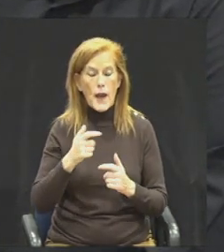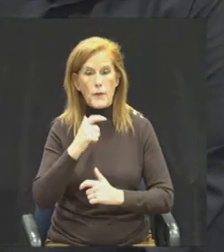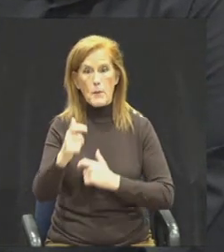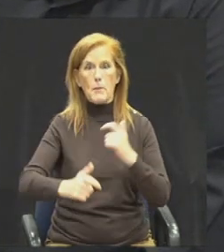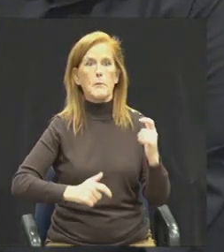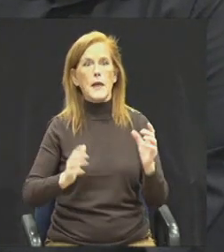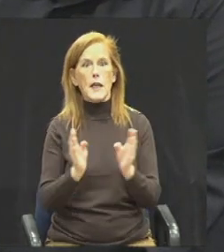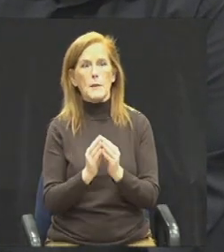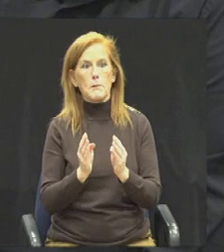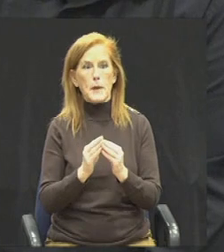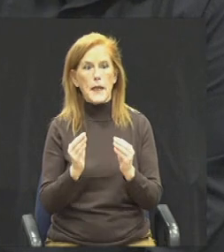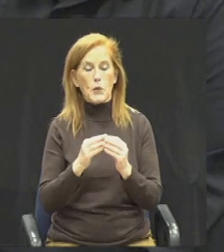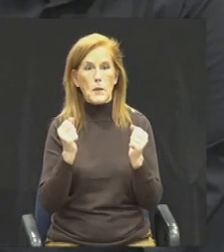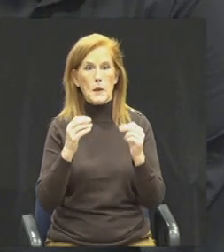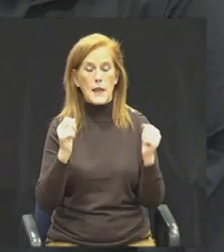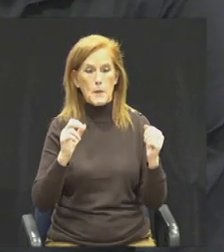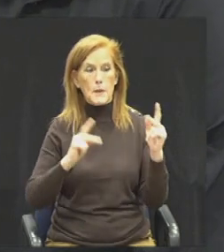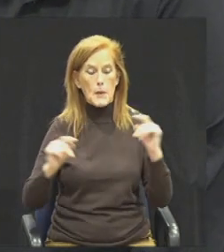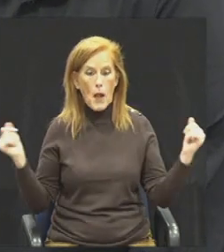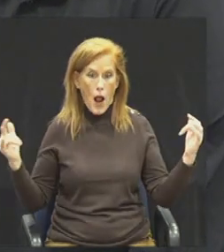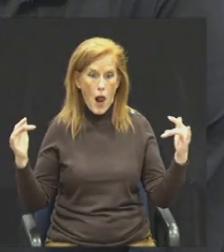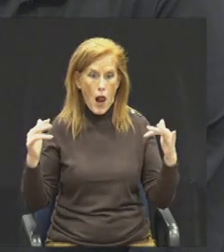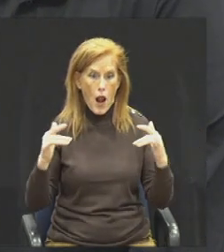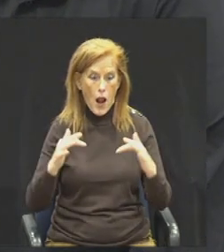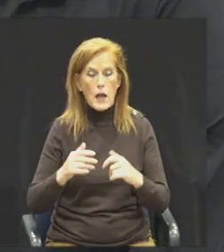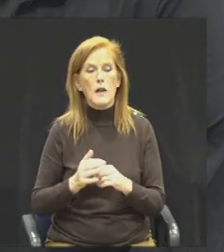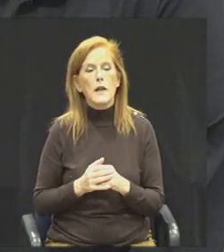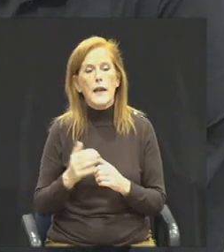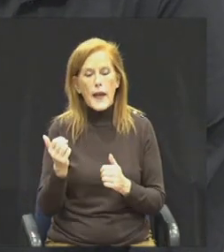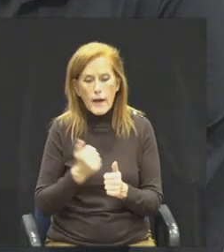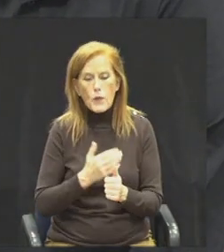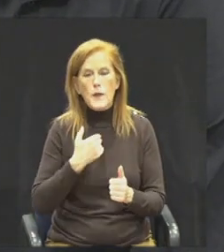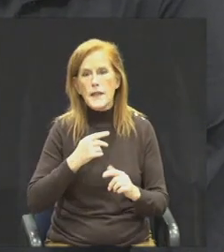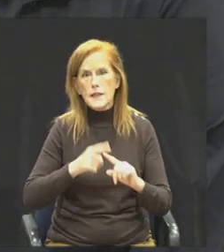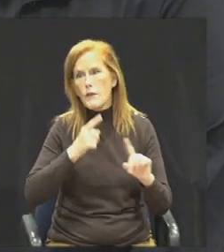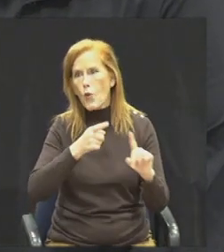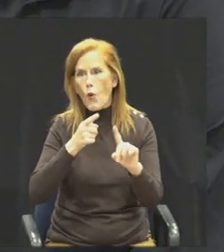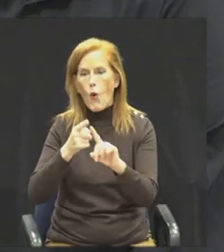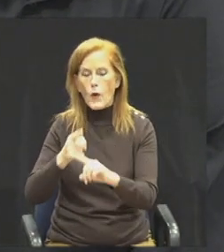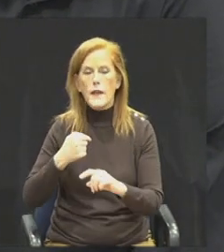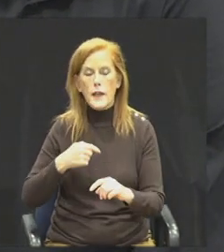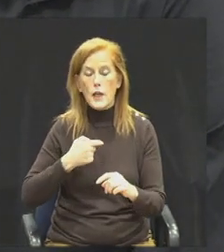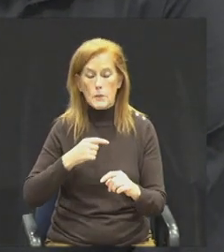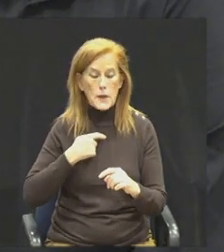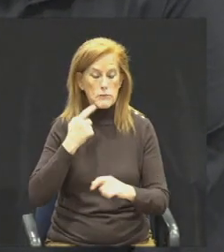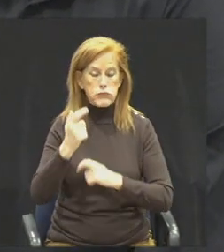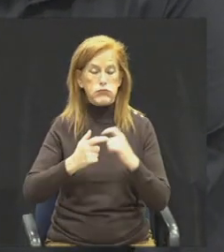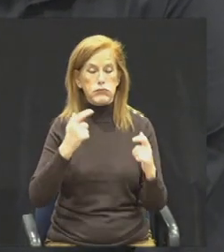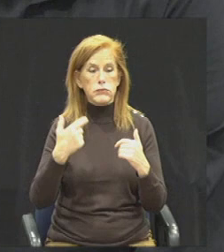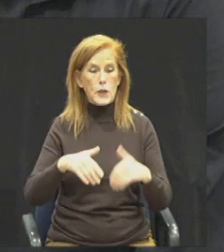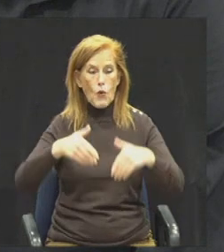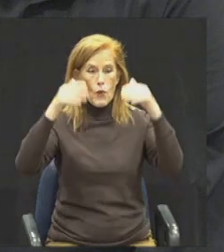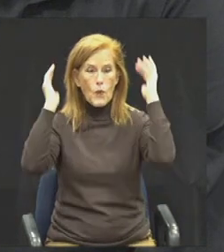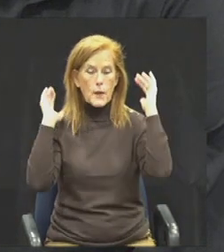has different, like, objectives that could get just out of control and be just way too big to even handle. But